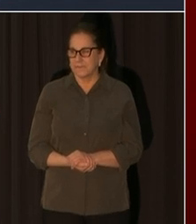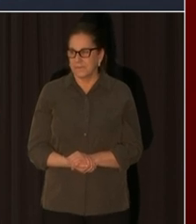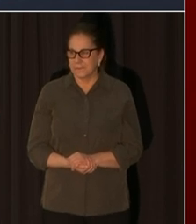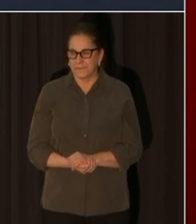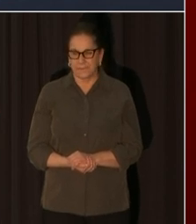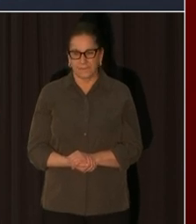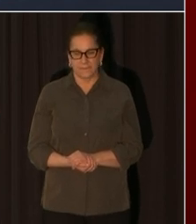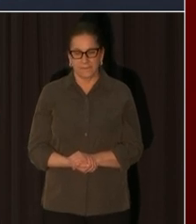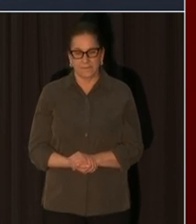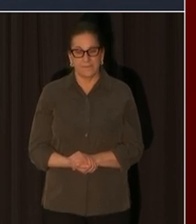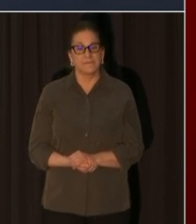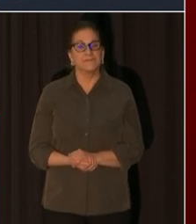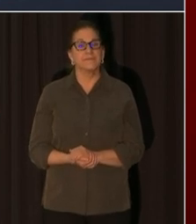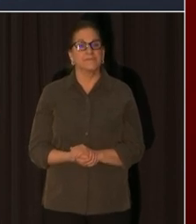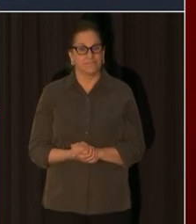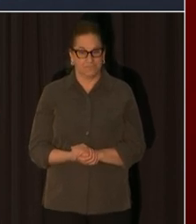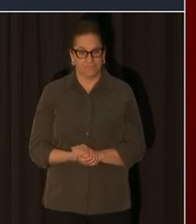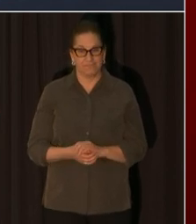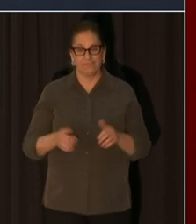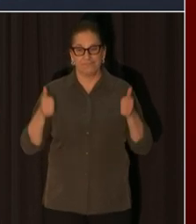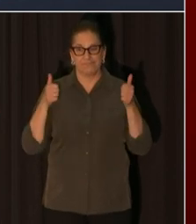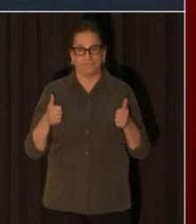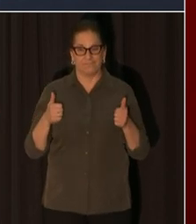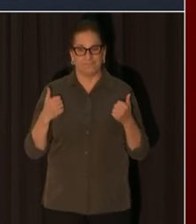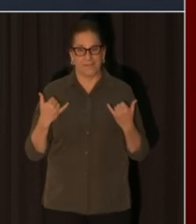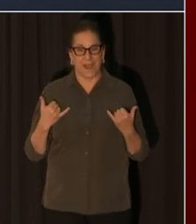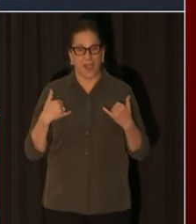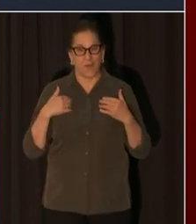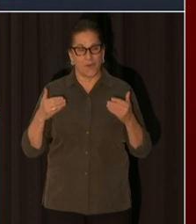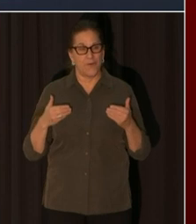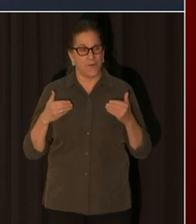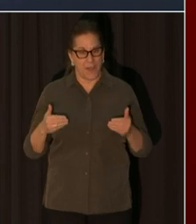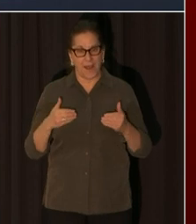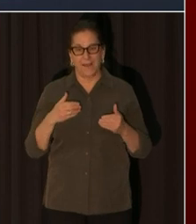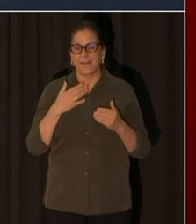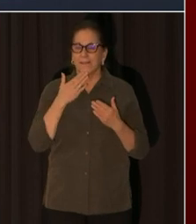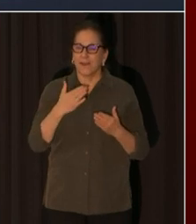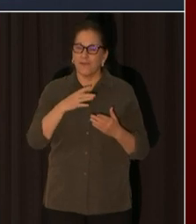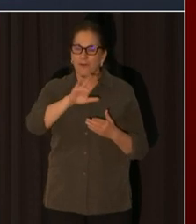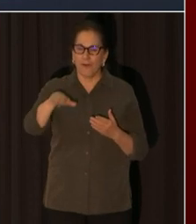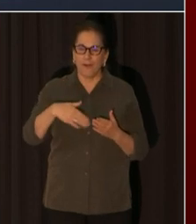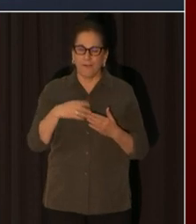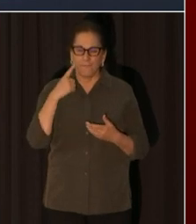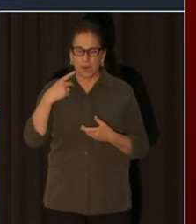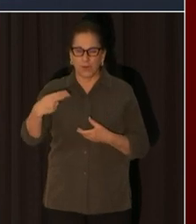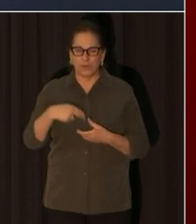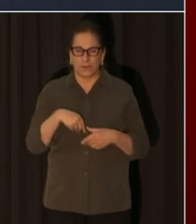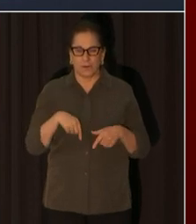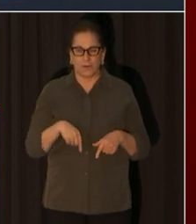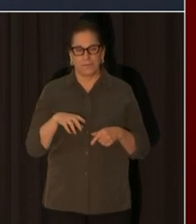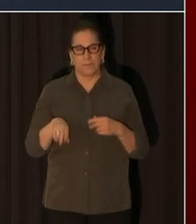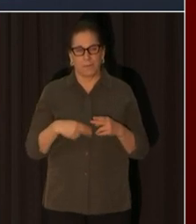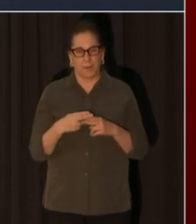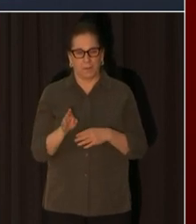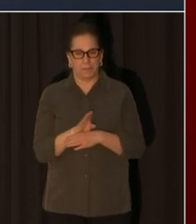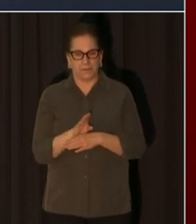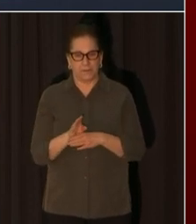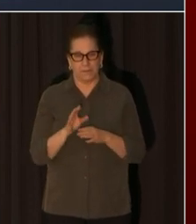All right. Well, we're going to get started now. I want to thank everybody for joining the Business Telephone Town Hall. We are excited to be here